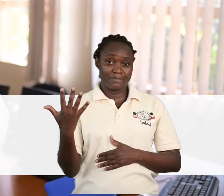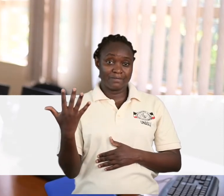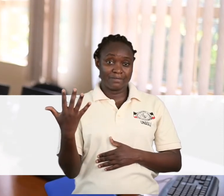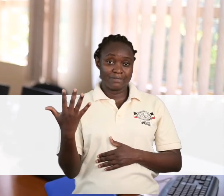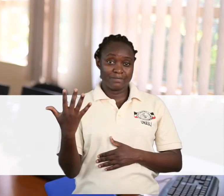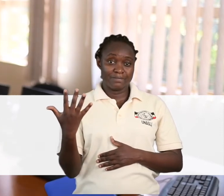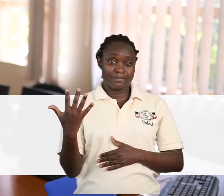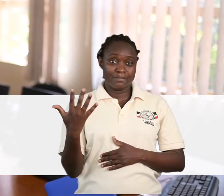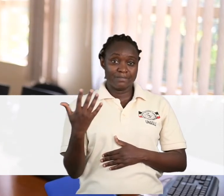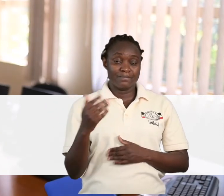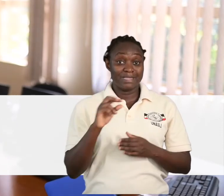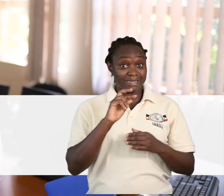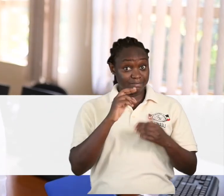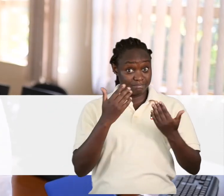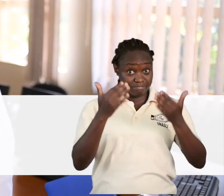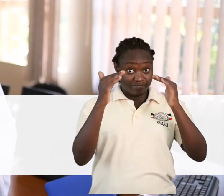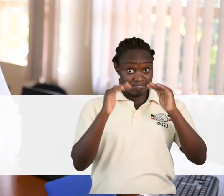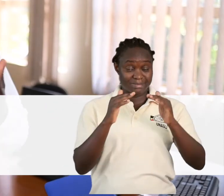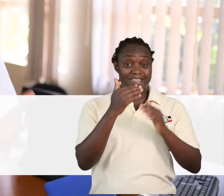Number 2 is